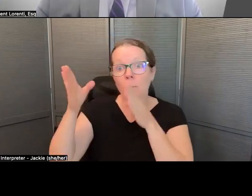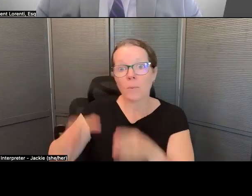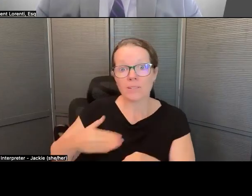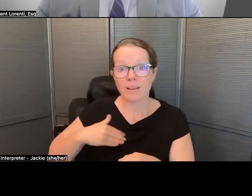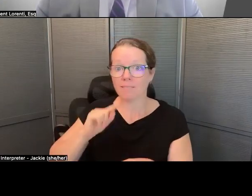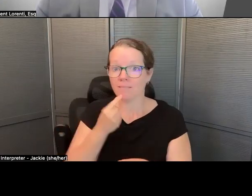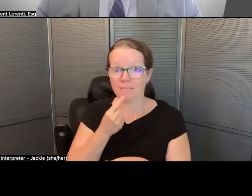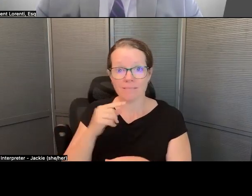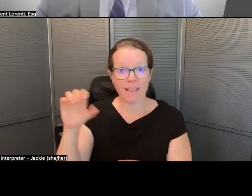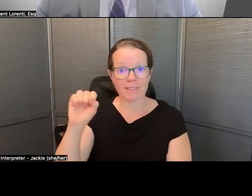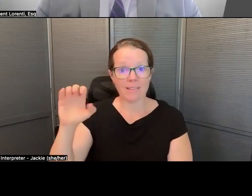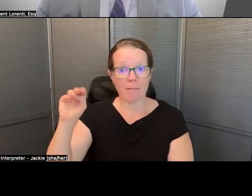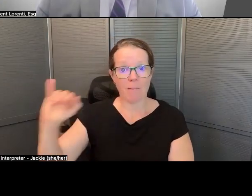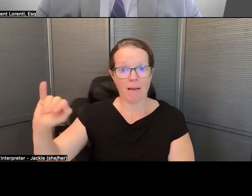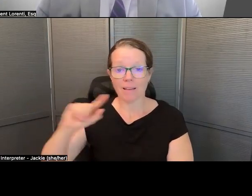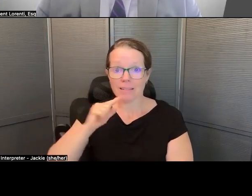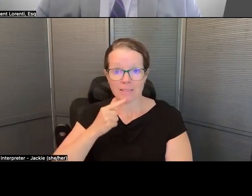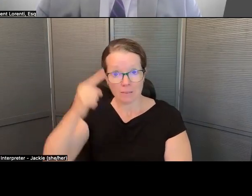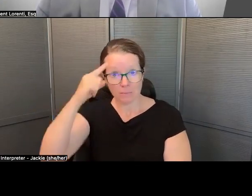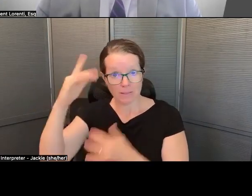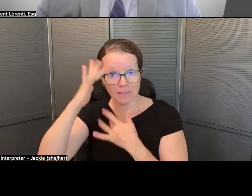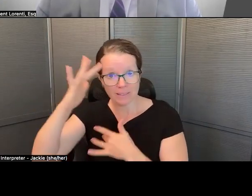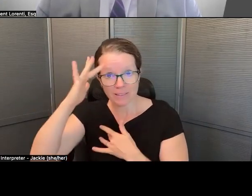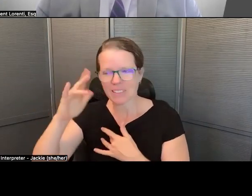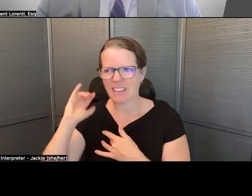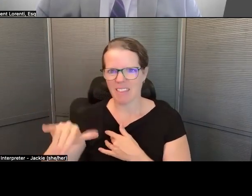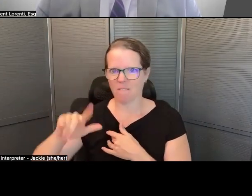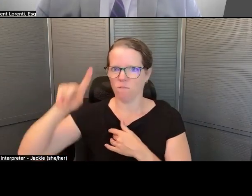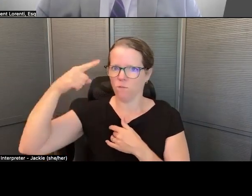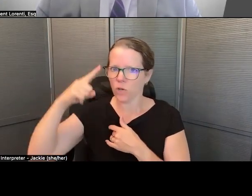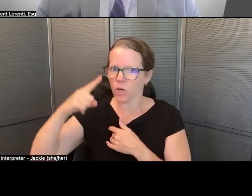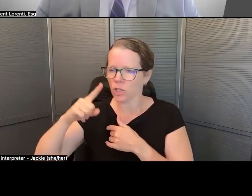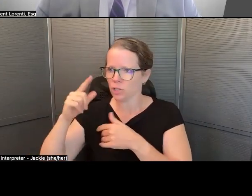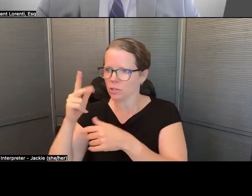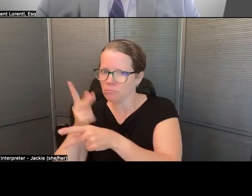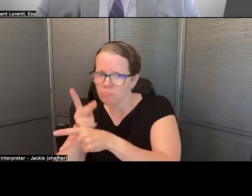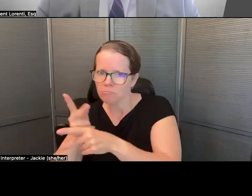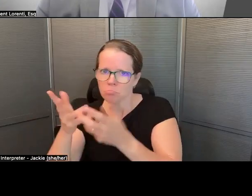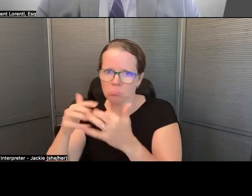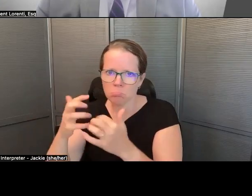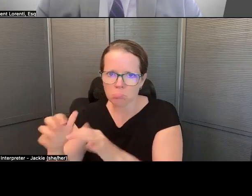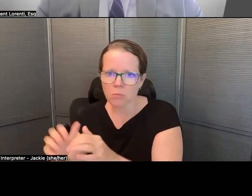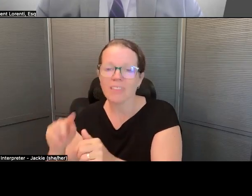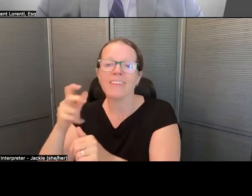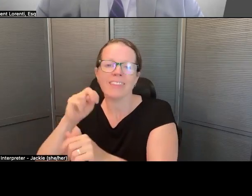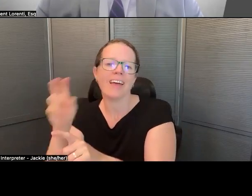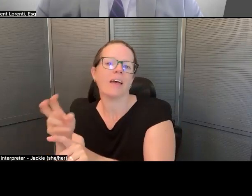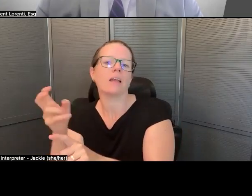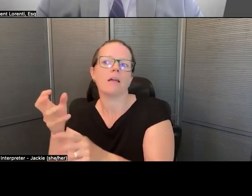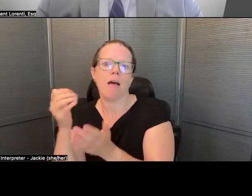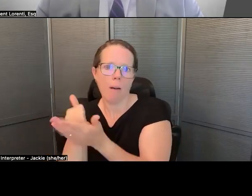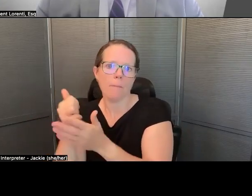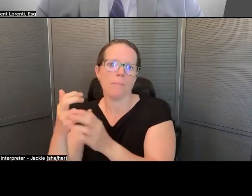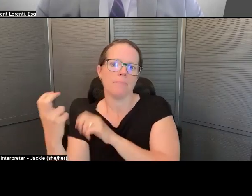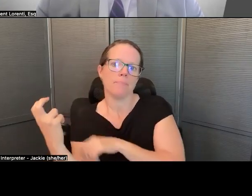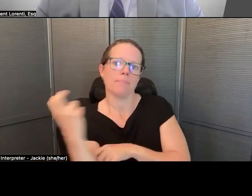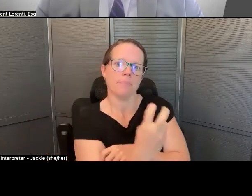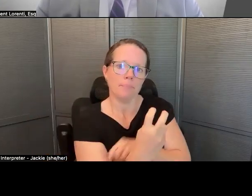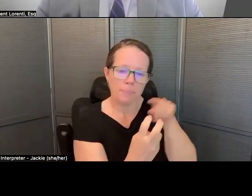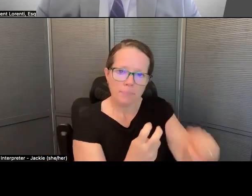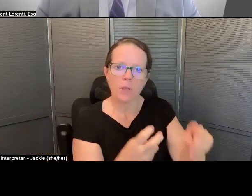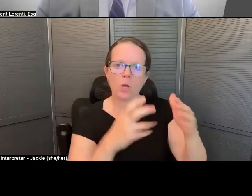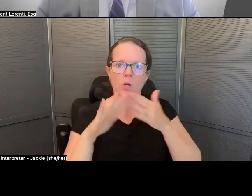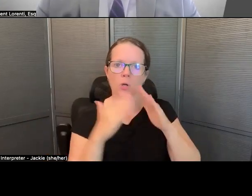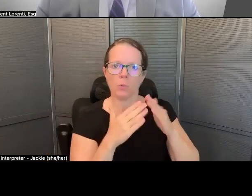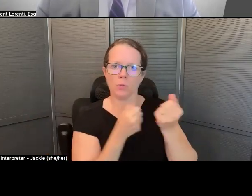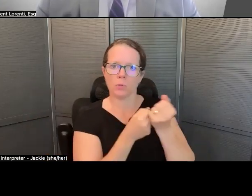we were addressing those things first before we try to get them involved in programming at a community justice support center that's intended to